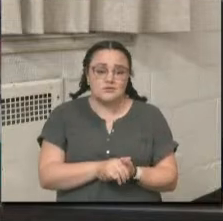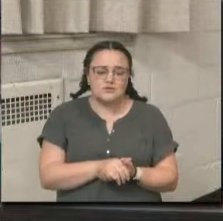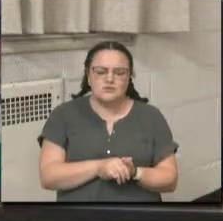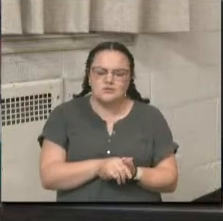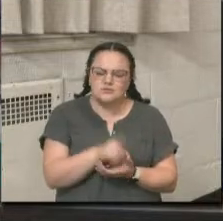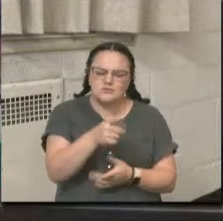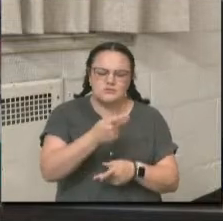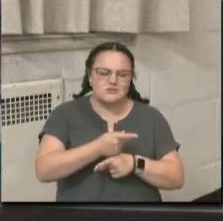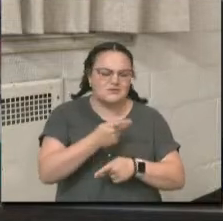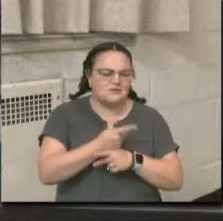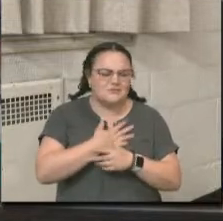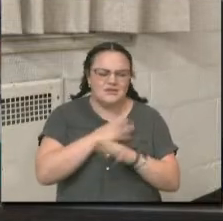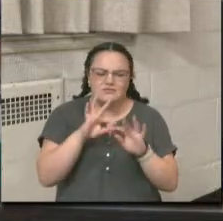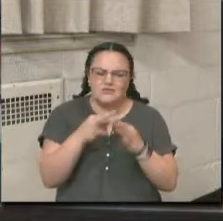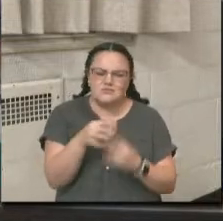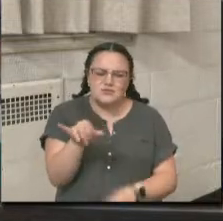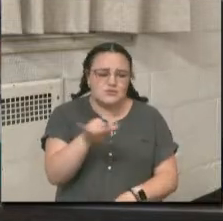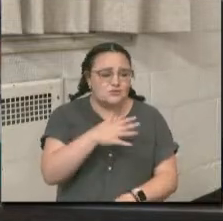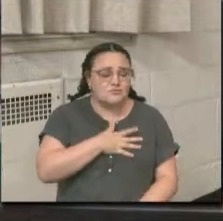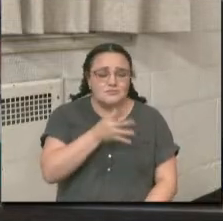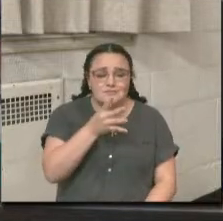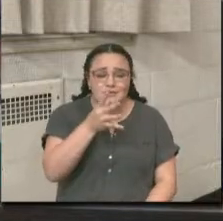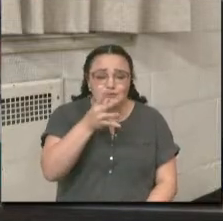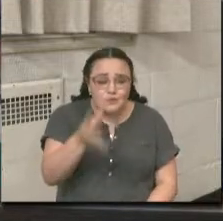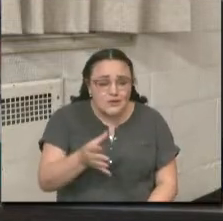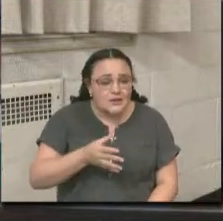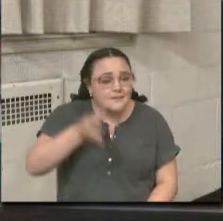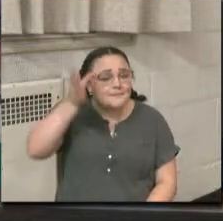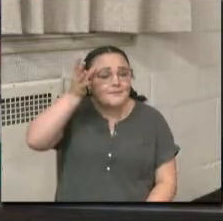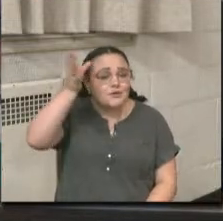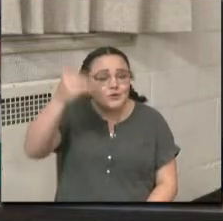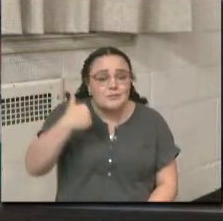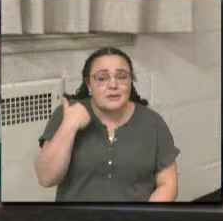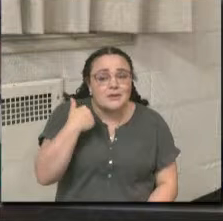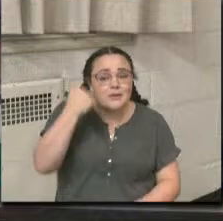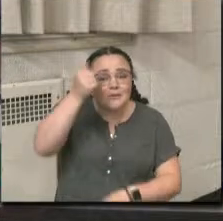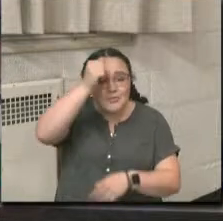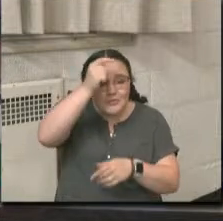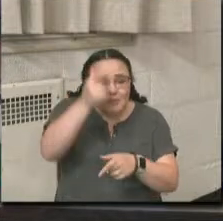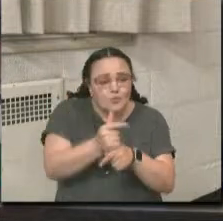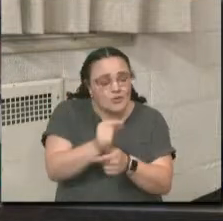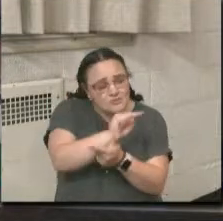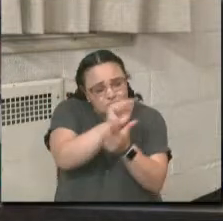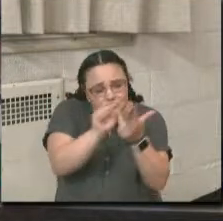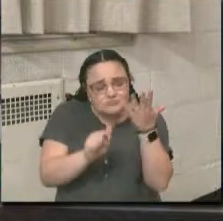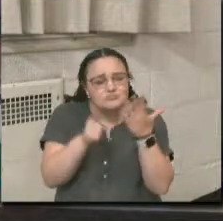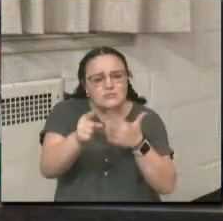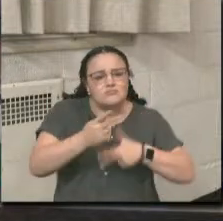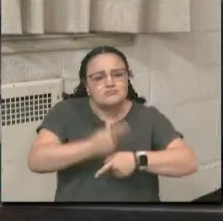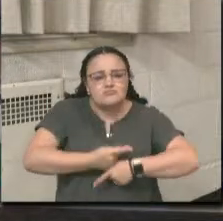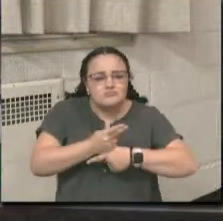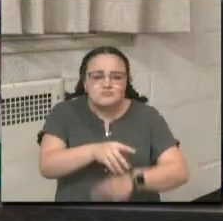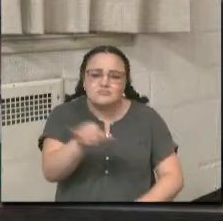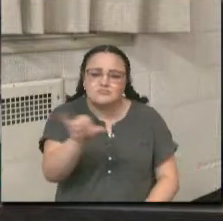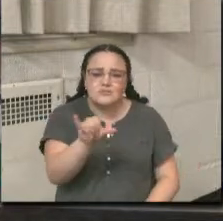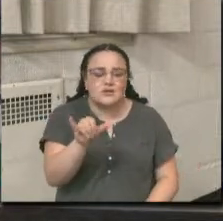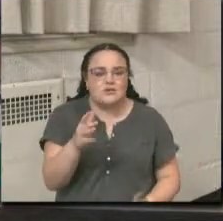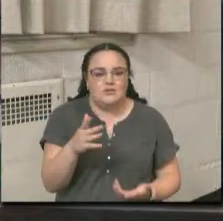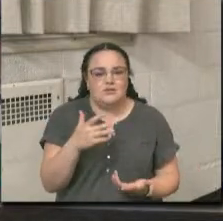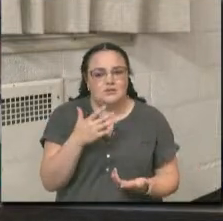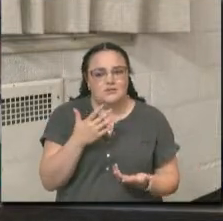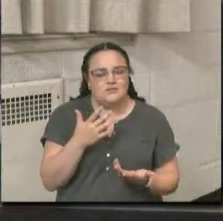family too when they needed it. And my grandma, my grandpa, my younger brother are very much grateful for you as well. And I can speak on the behalf